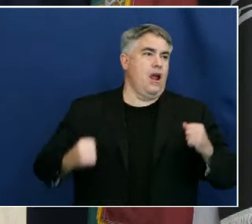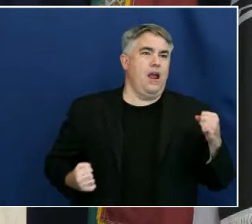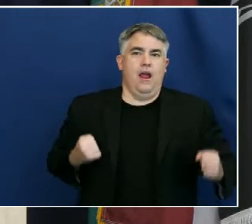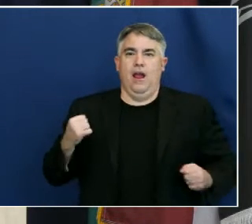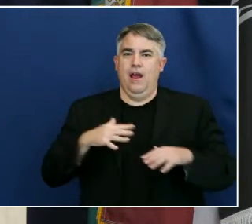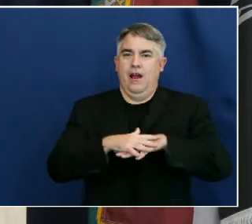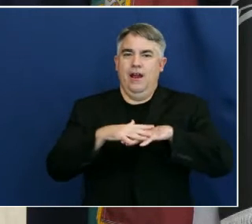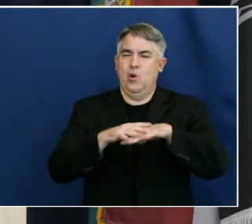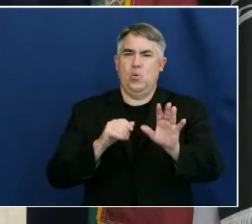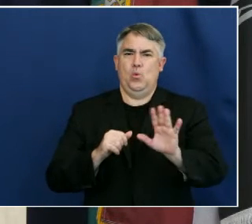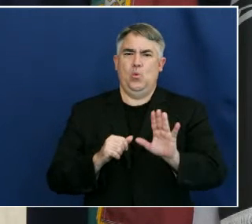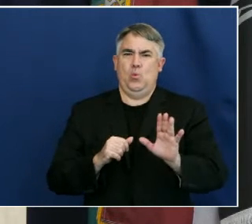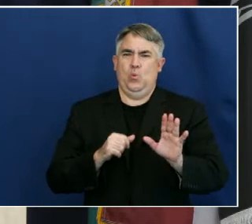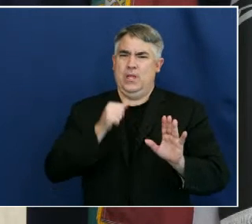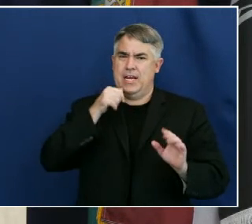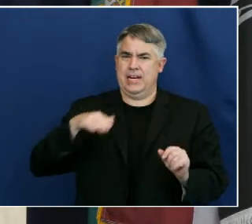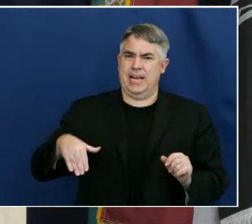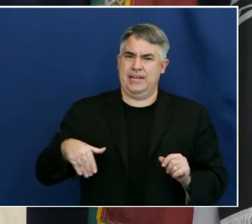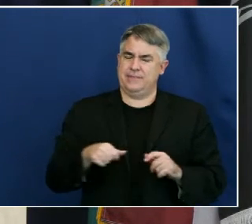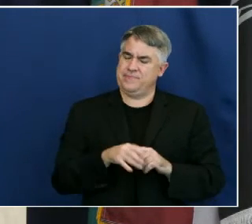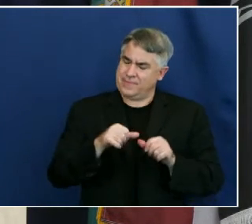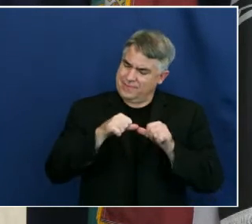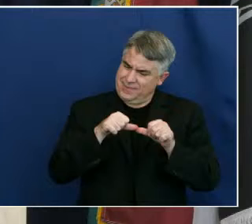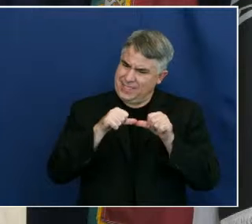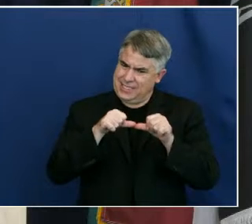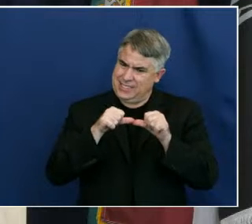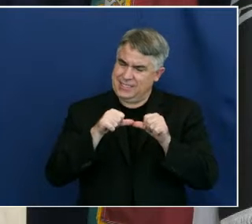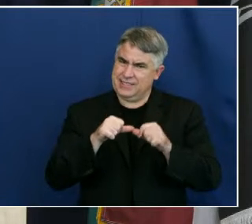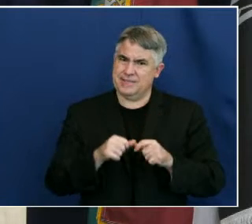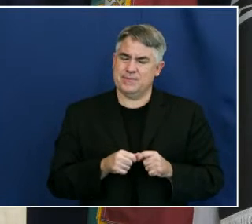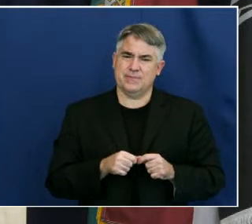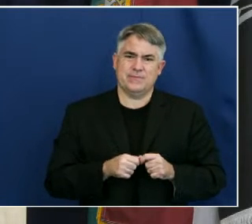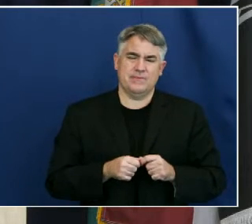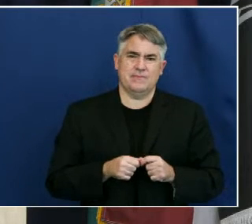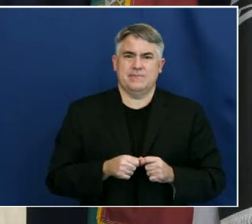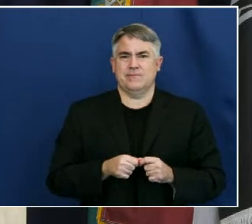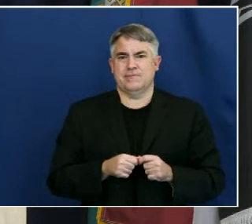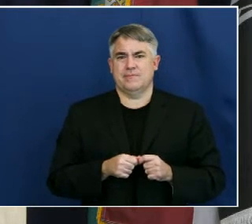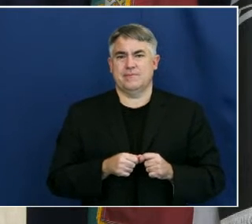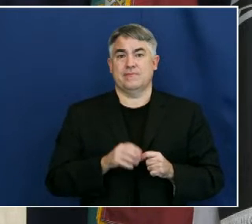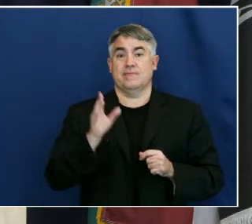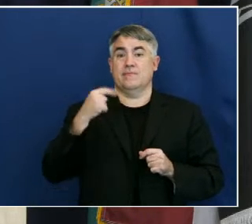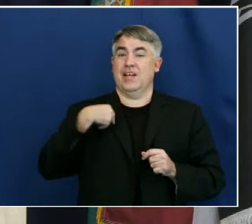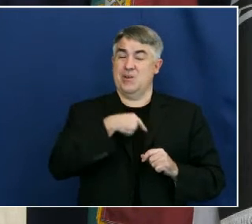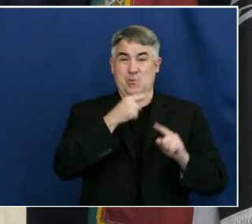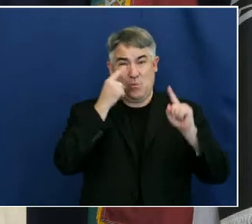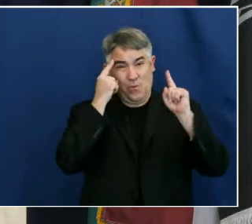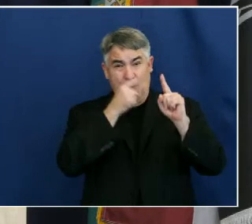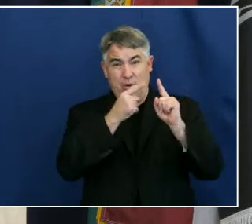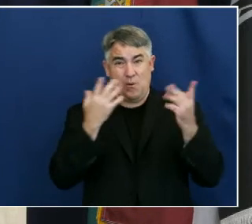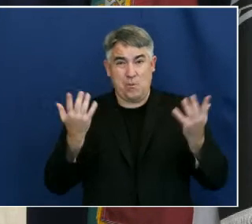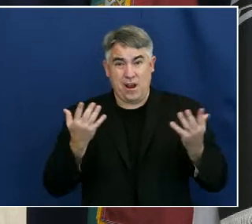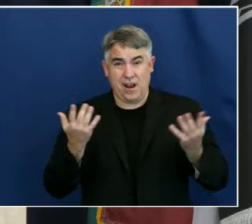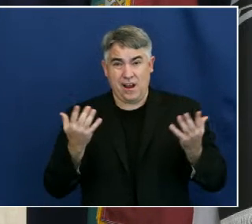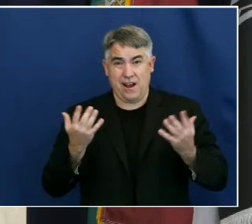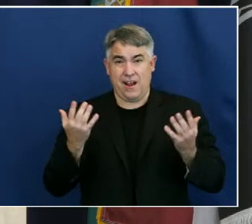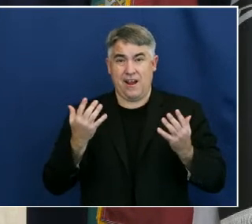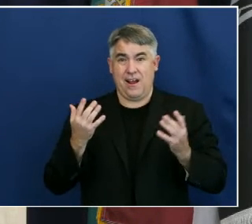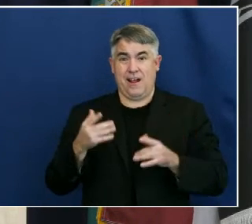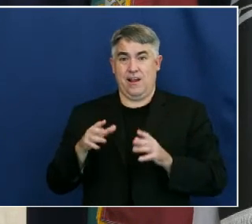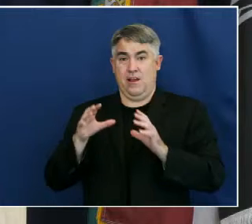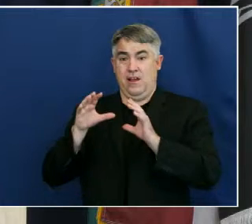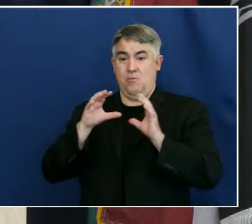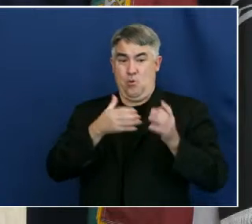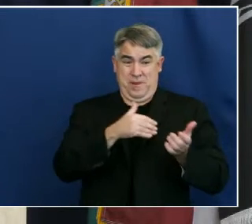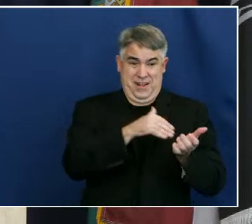part of this progress and a next step that we're preparing to take is to move into the next tier or next group of those eligible to receive the